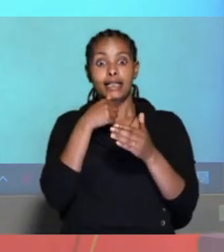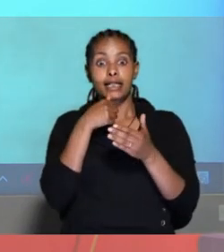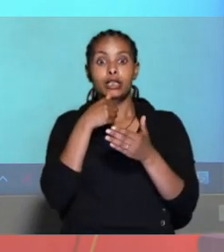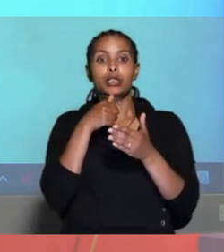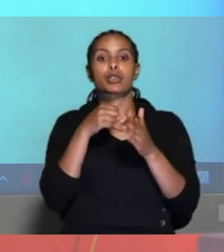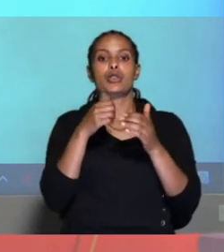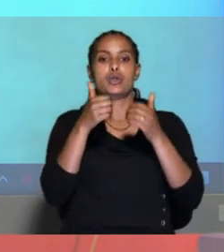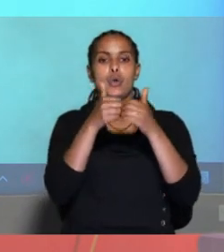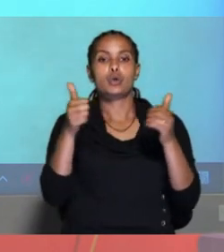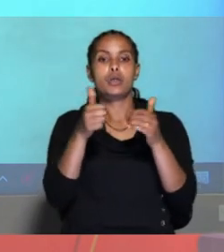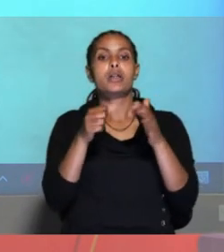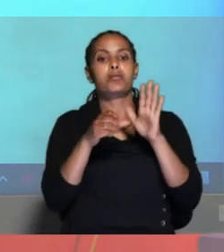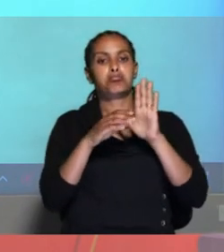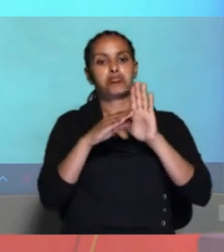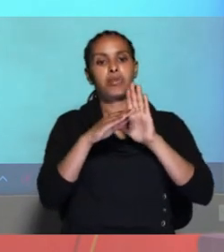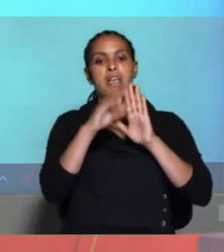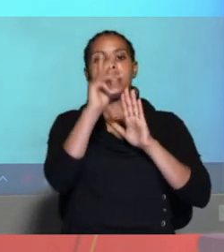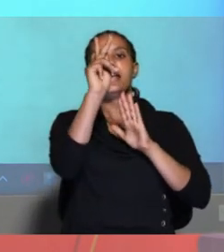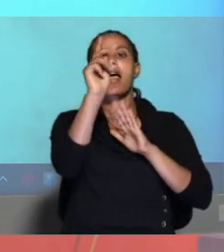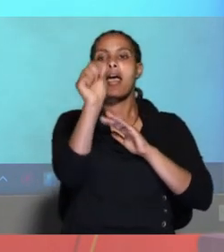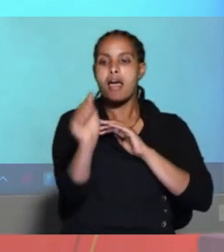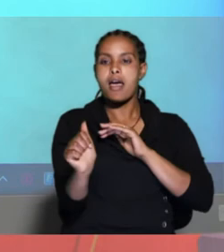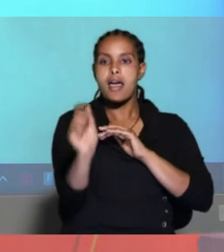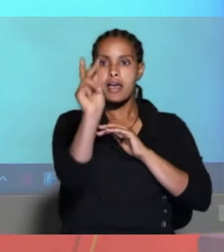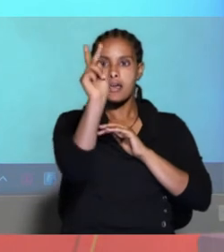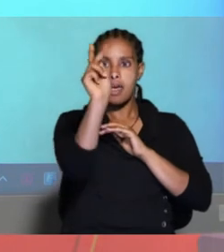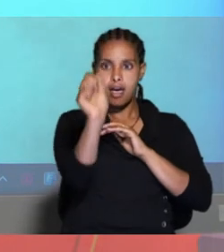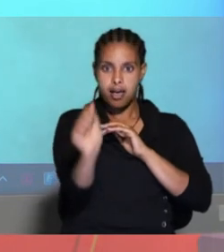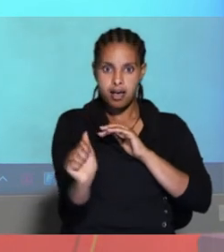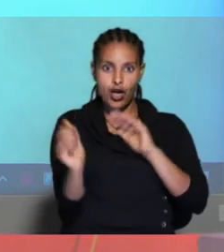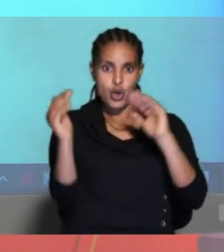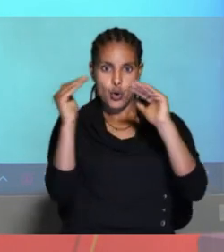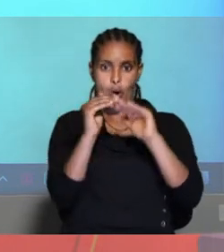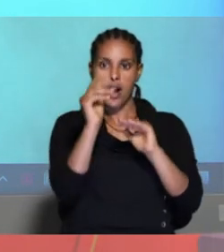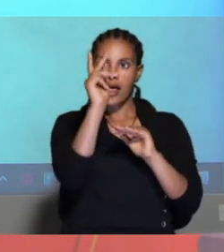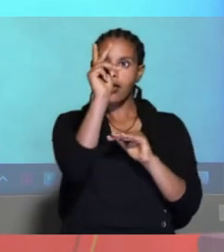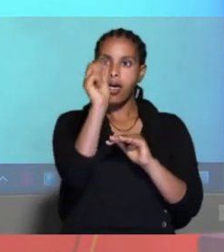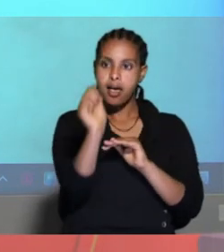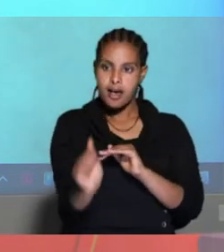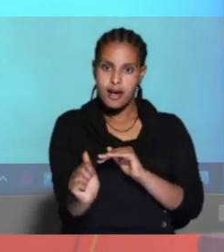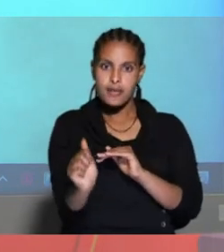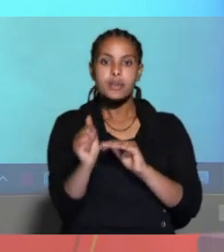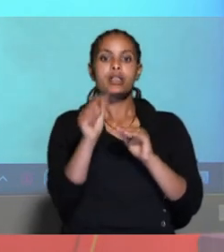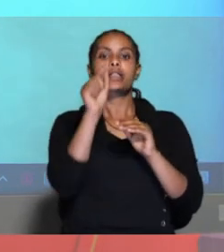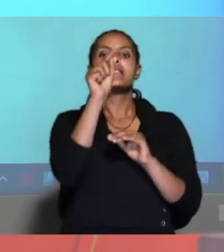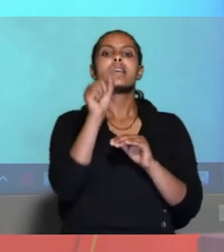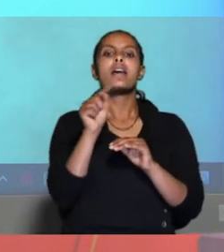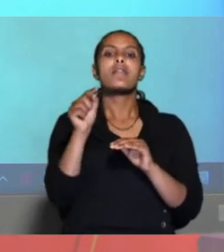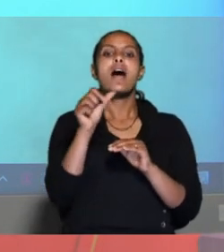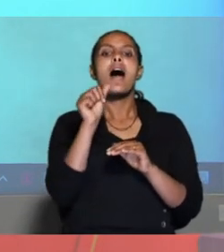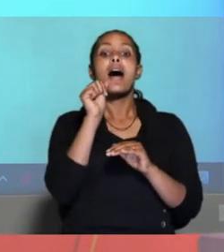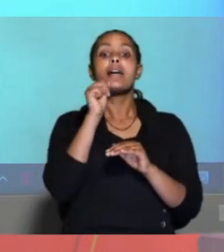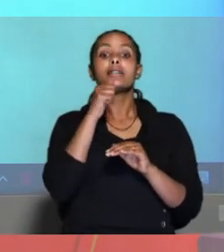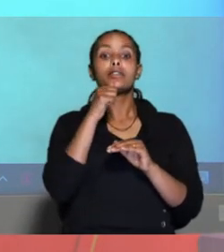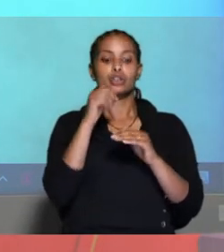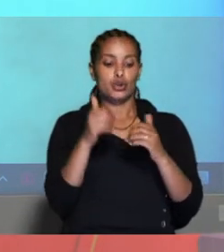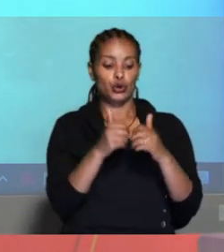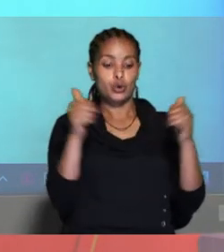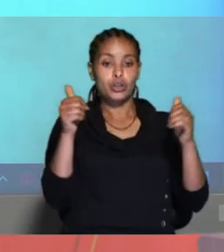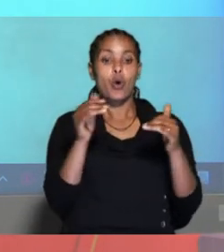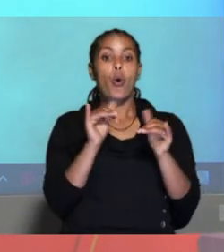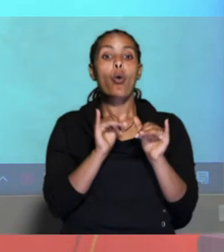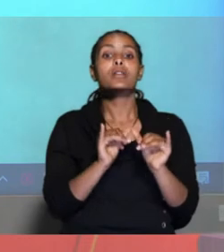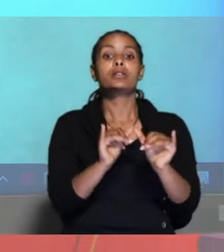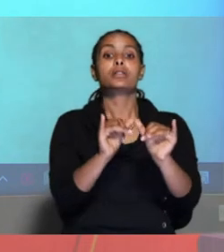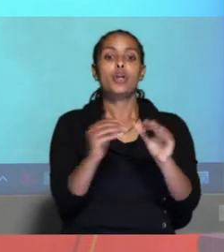denoted by the symbol Km equal Km. Therefore, acid dissociation